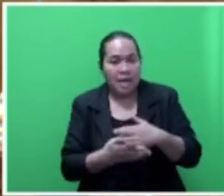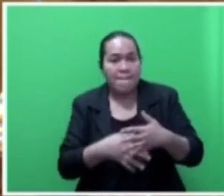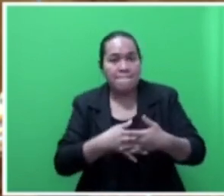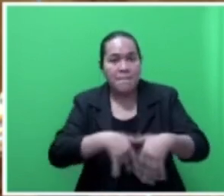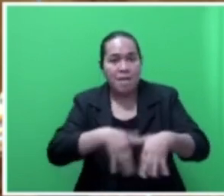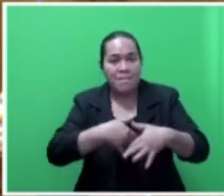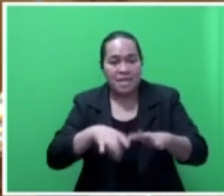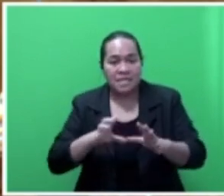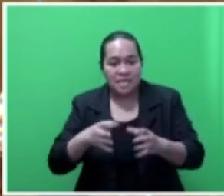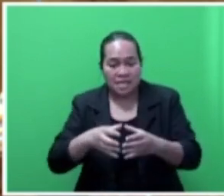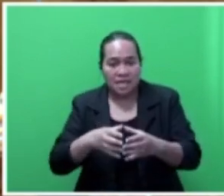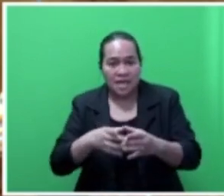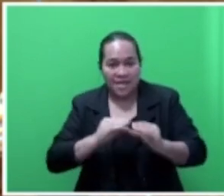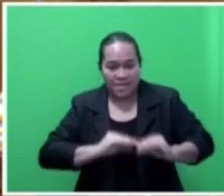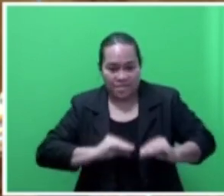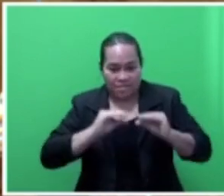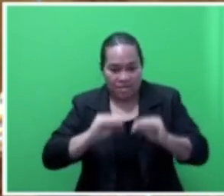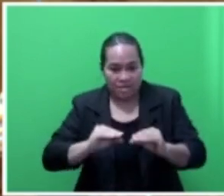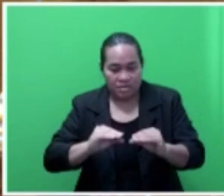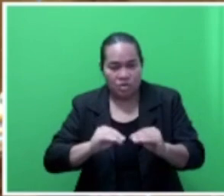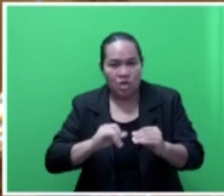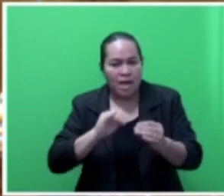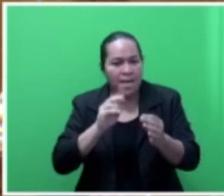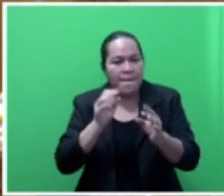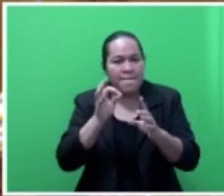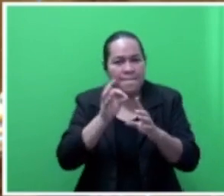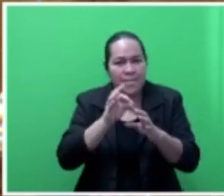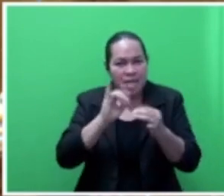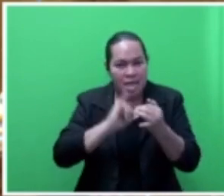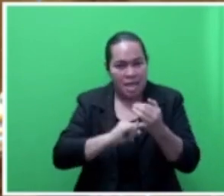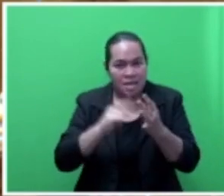sector investment program, or known as PSIP,